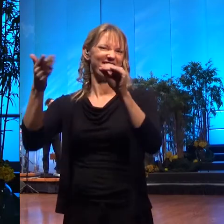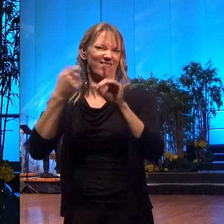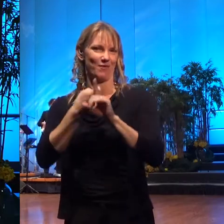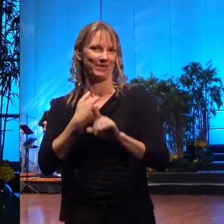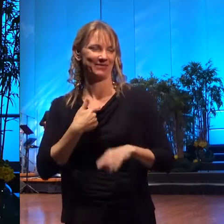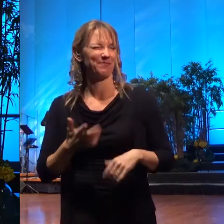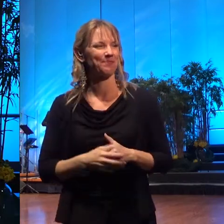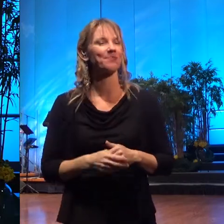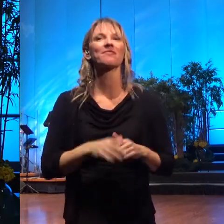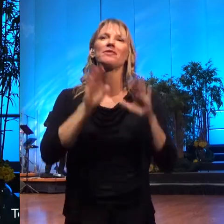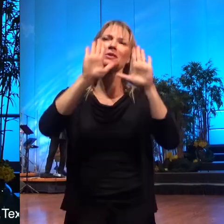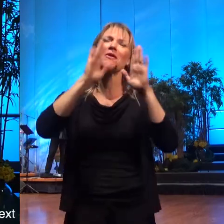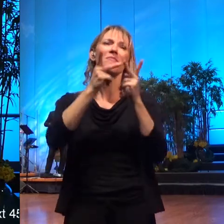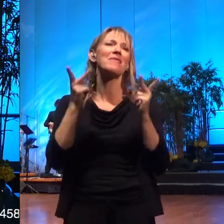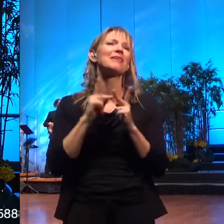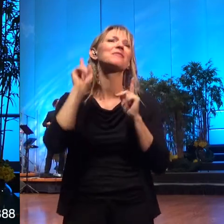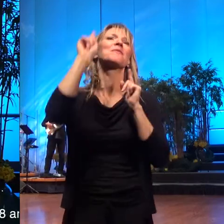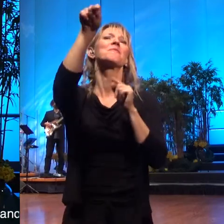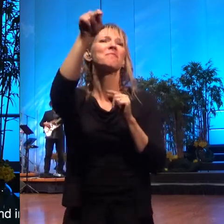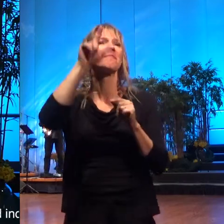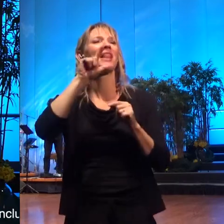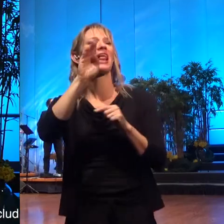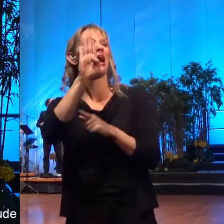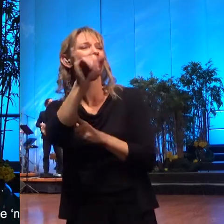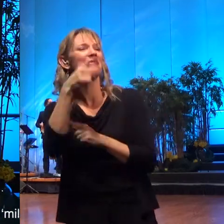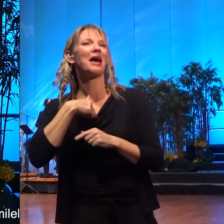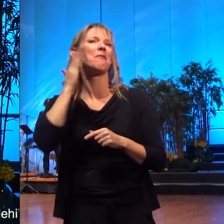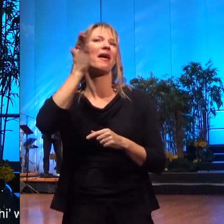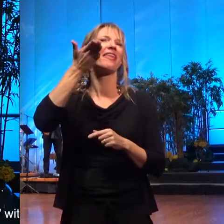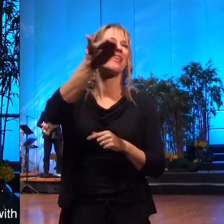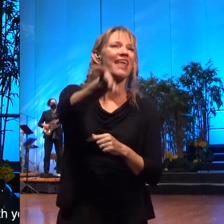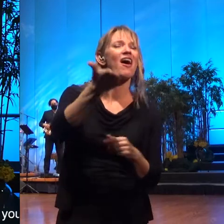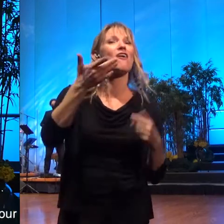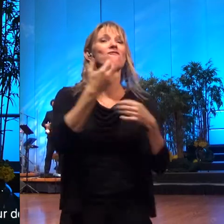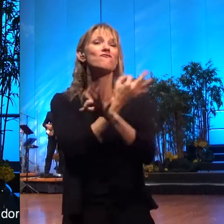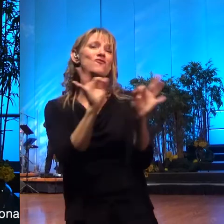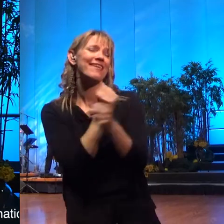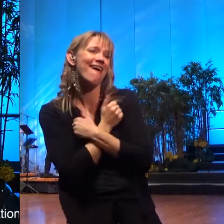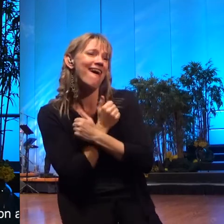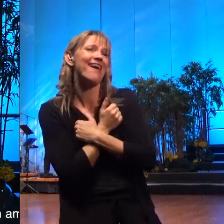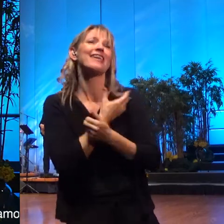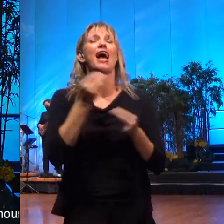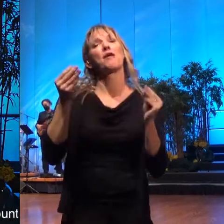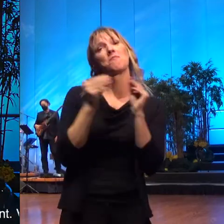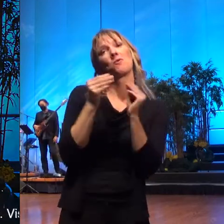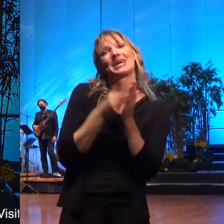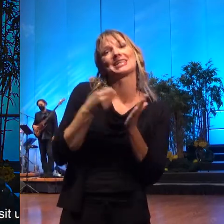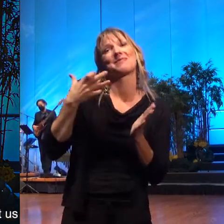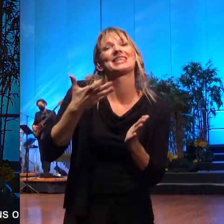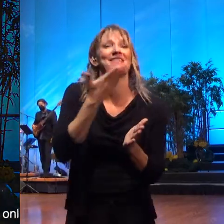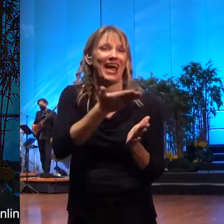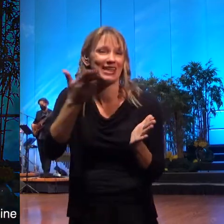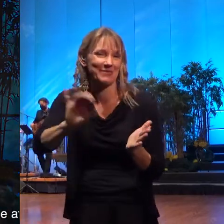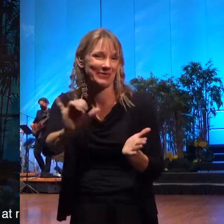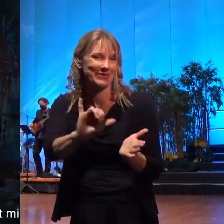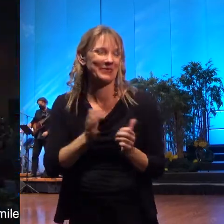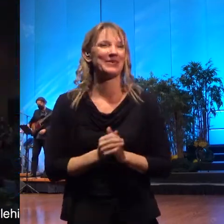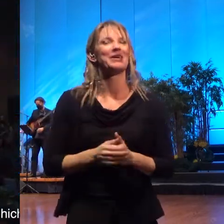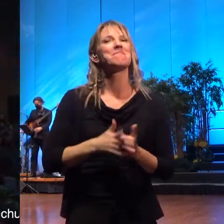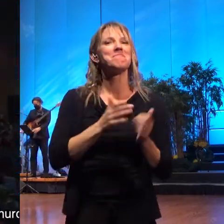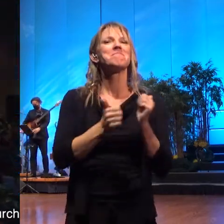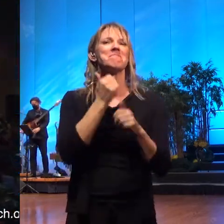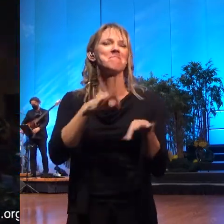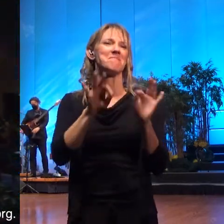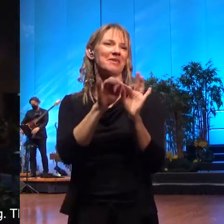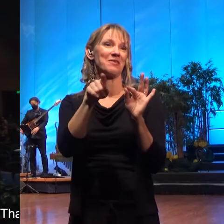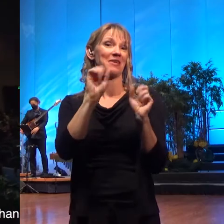It's a wonderful place to visit, folks. It's right out there in the lobby. I'll be there giving out free hugs and more expensive items. Namely, you